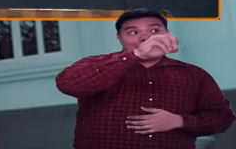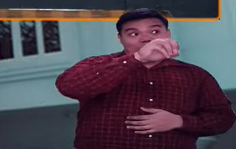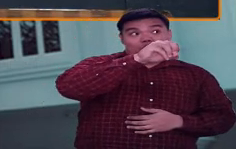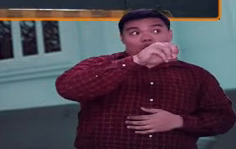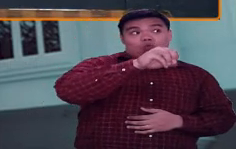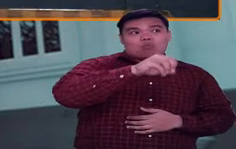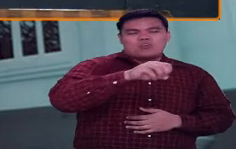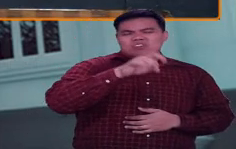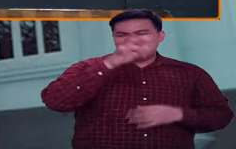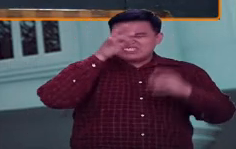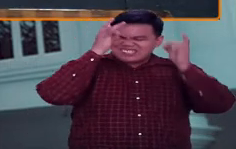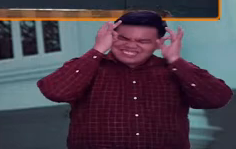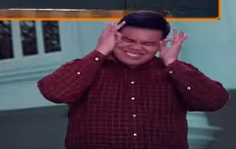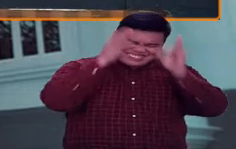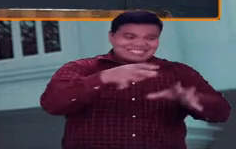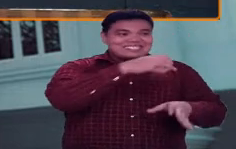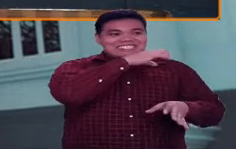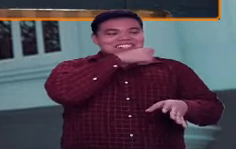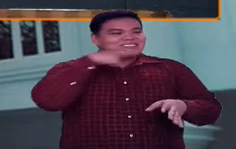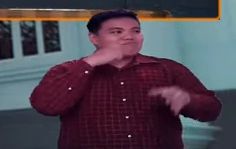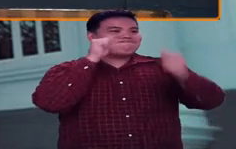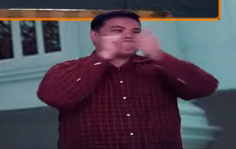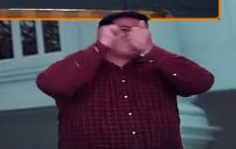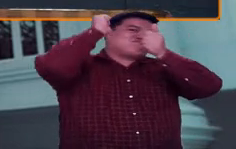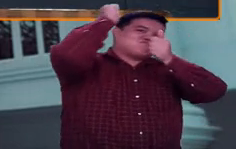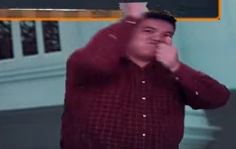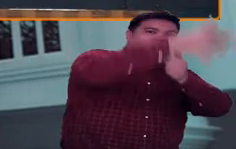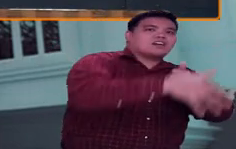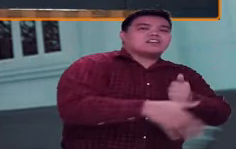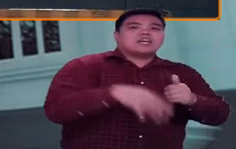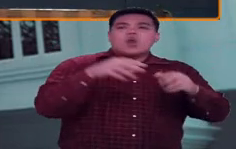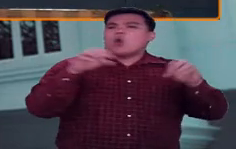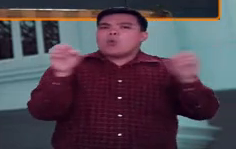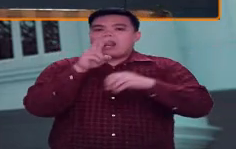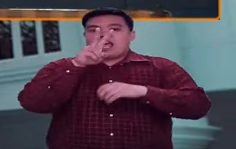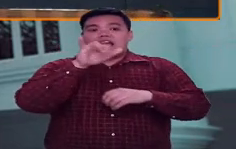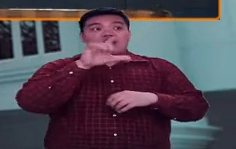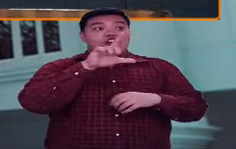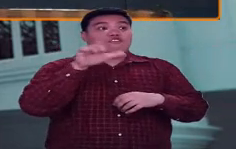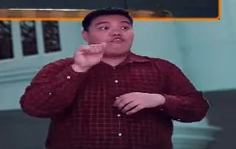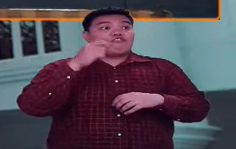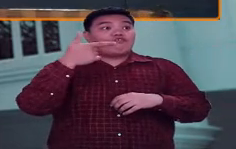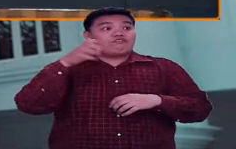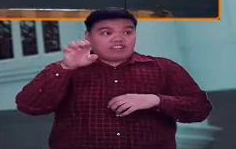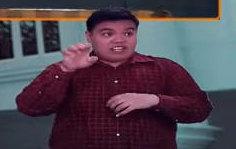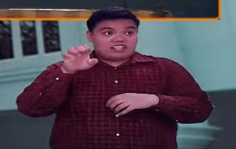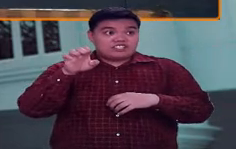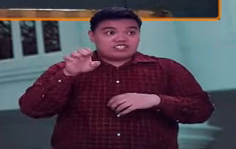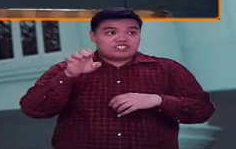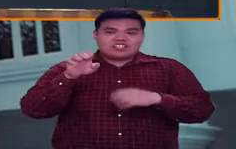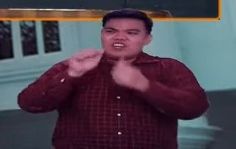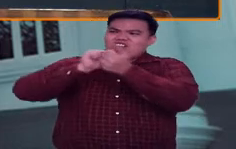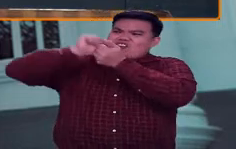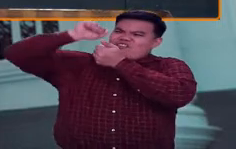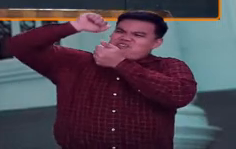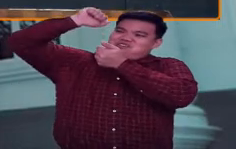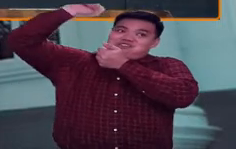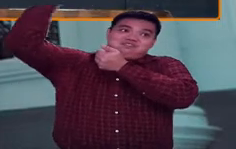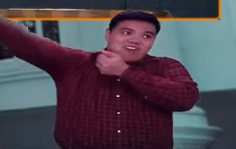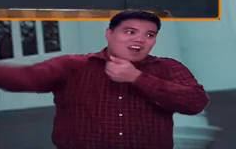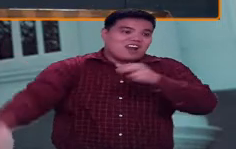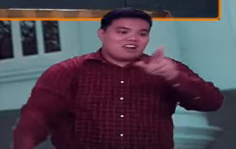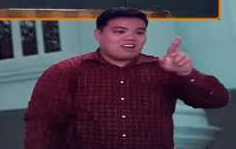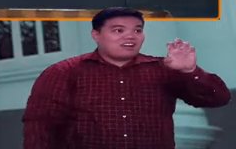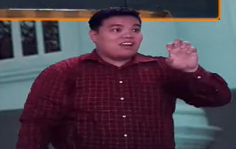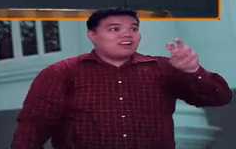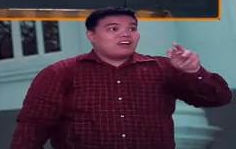of the most arid regions in the world. No village is too remote like Arakaka. How many of you know